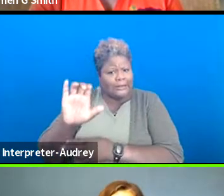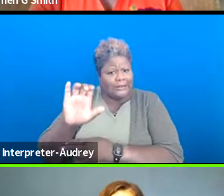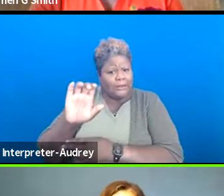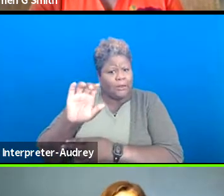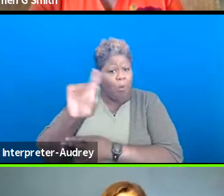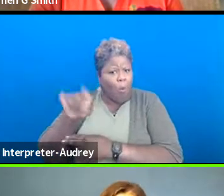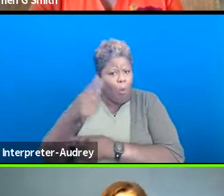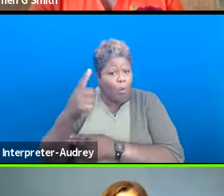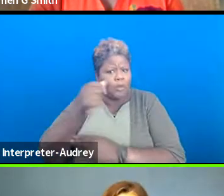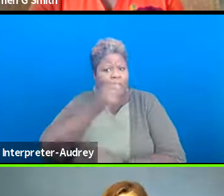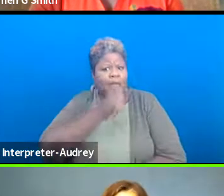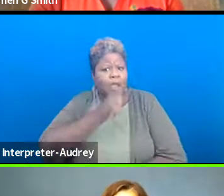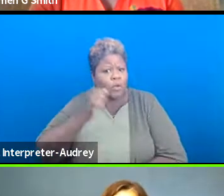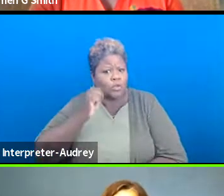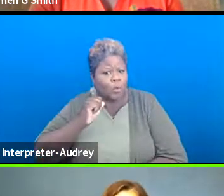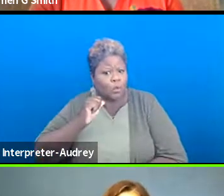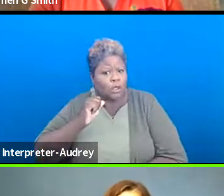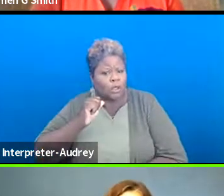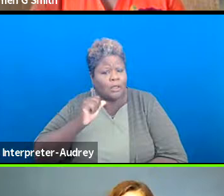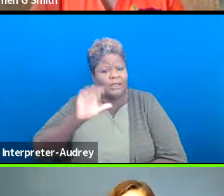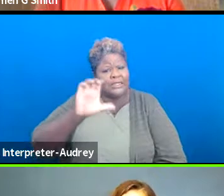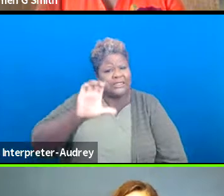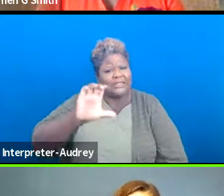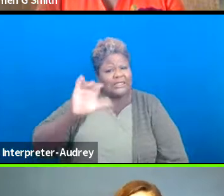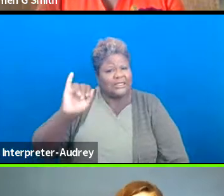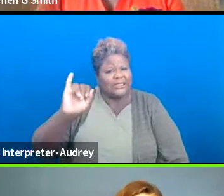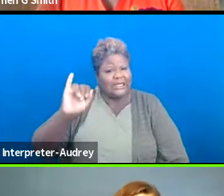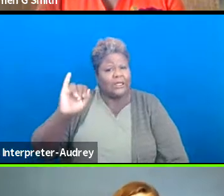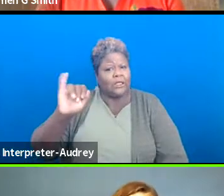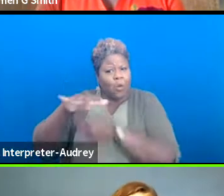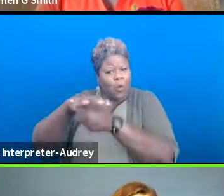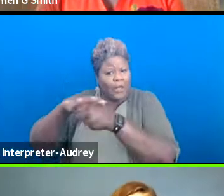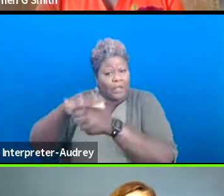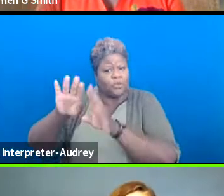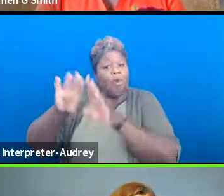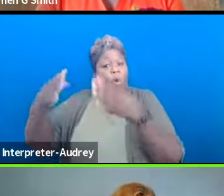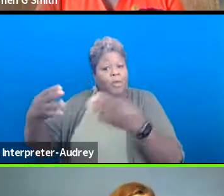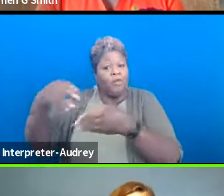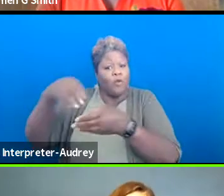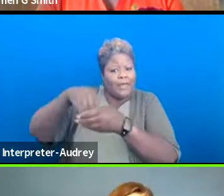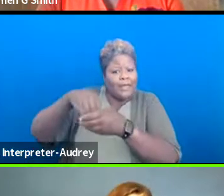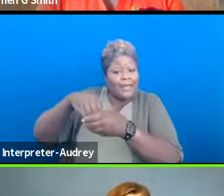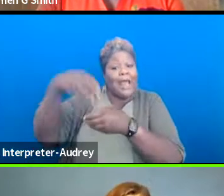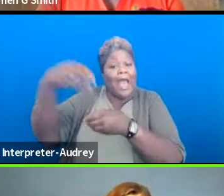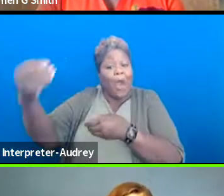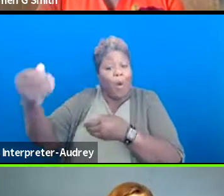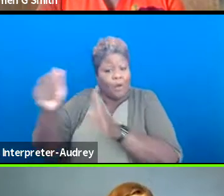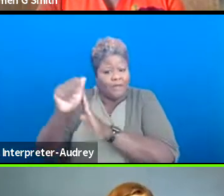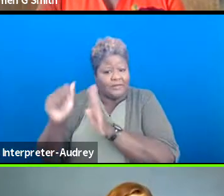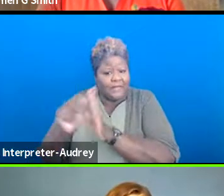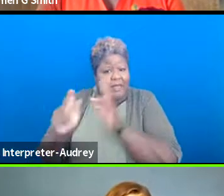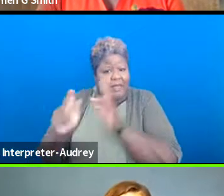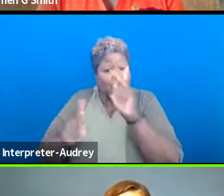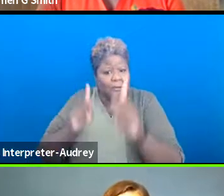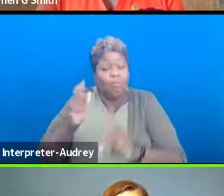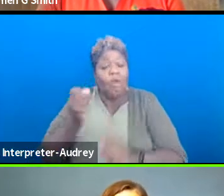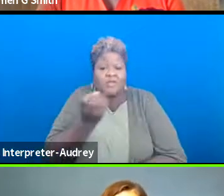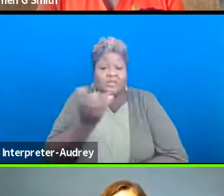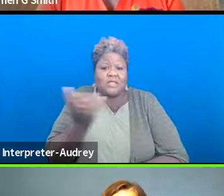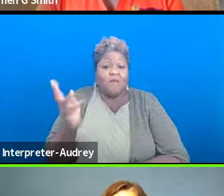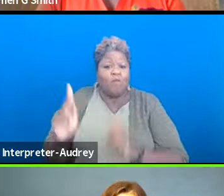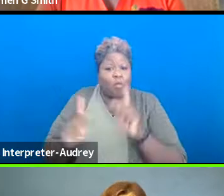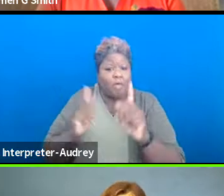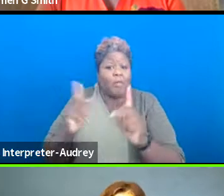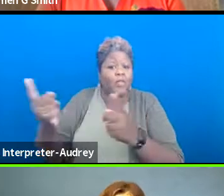residents. And again, the CCC site up here in Flagstaff is open for in-state and out of state. And so we've had quite a few people